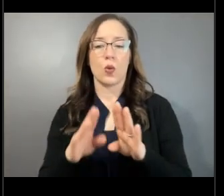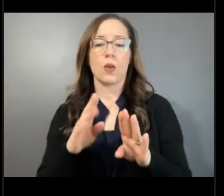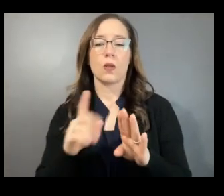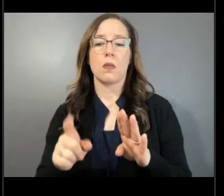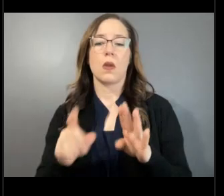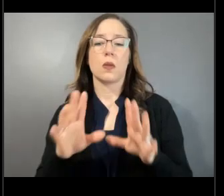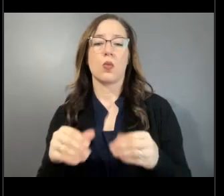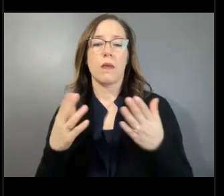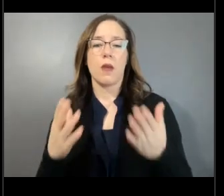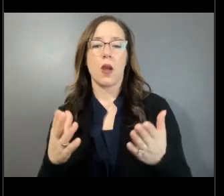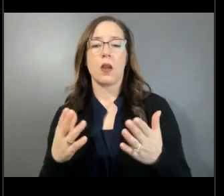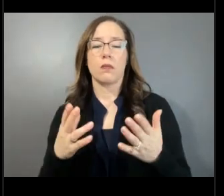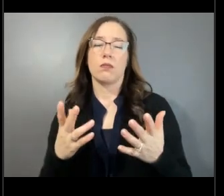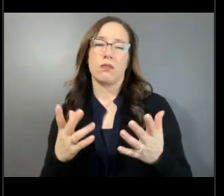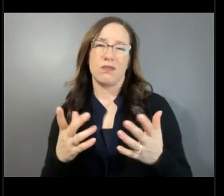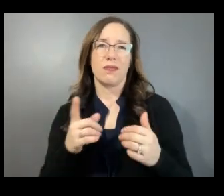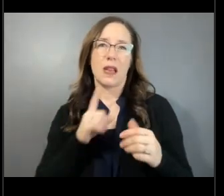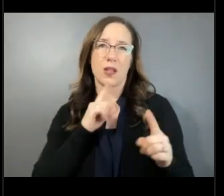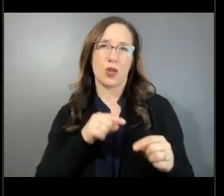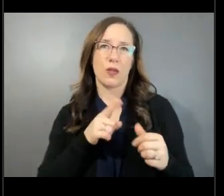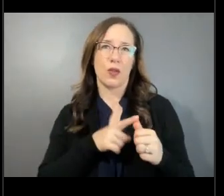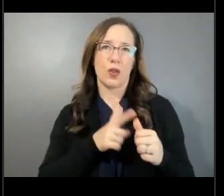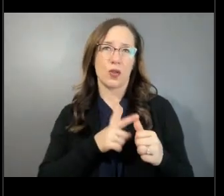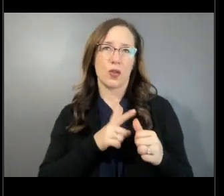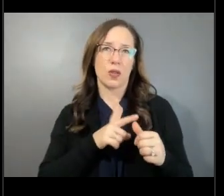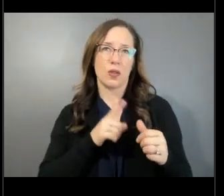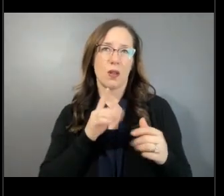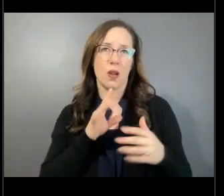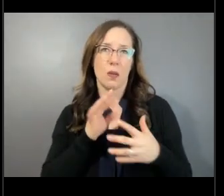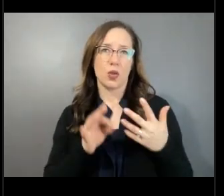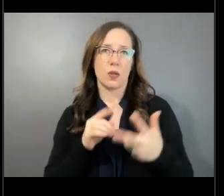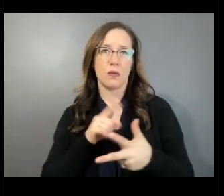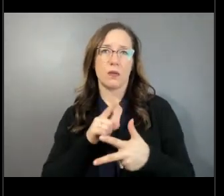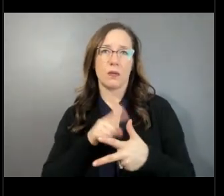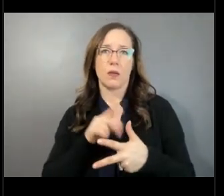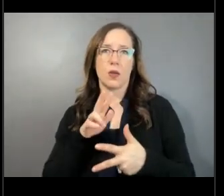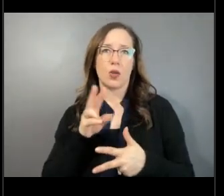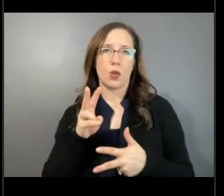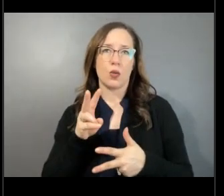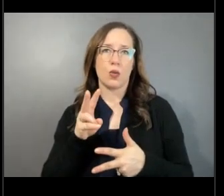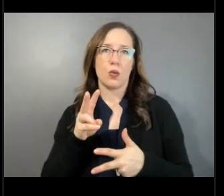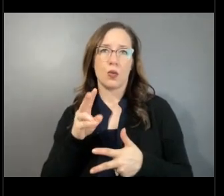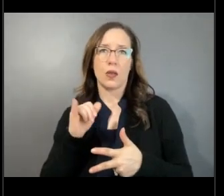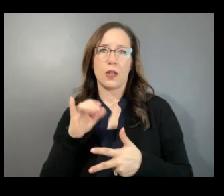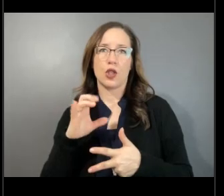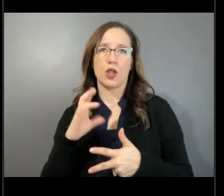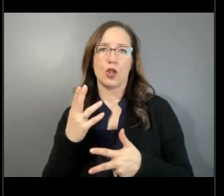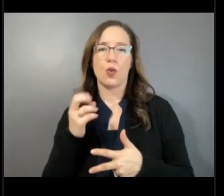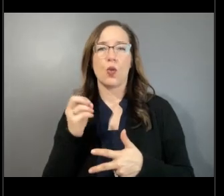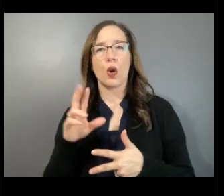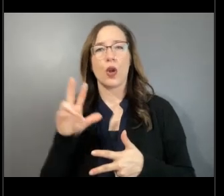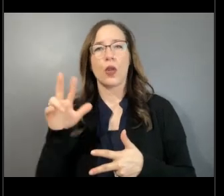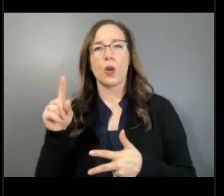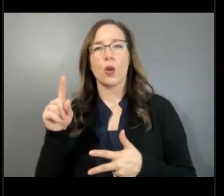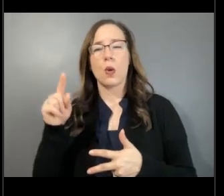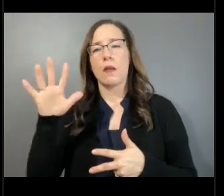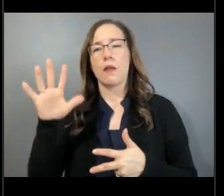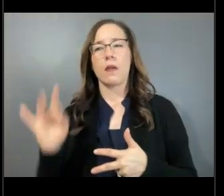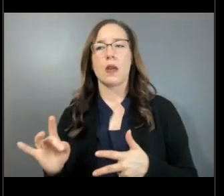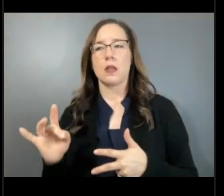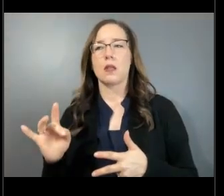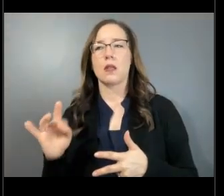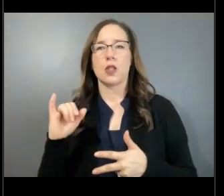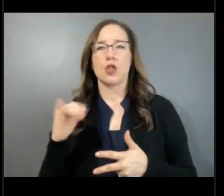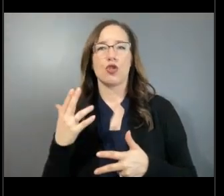the first option, nominal 32-inch clear width or 31 5/8